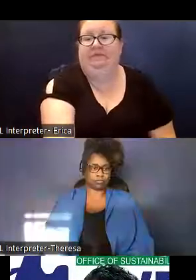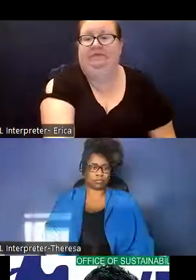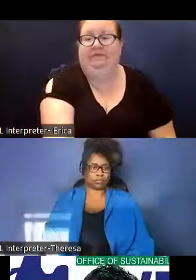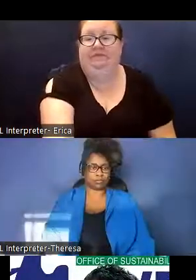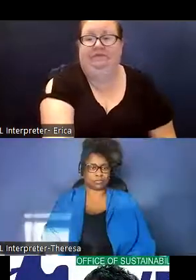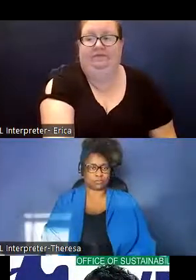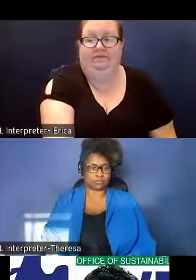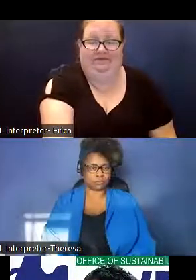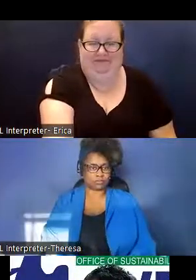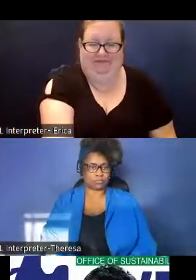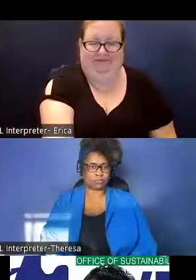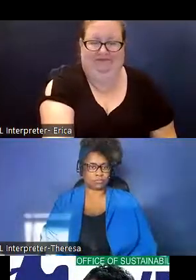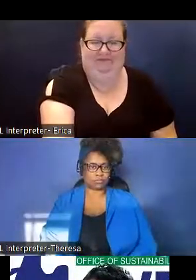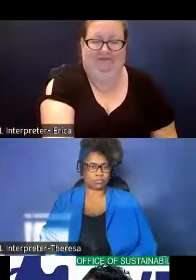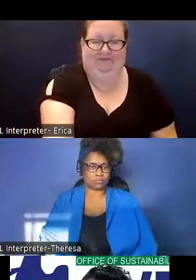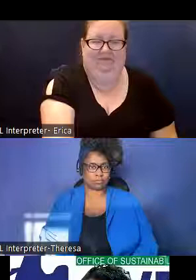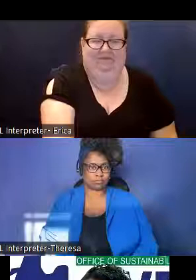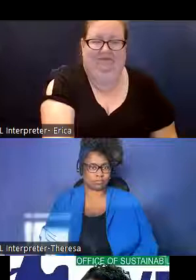One moment.